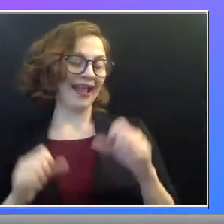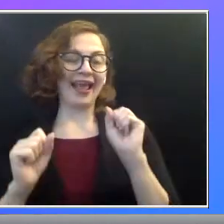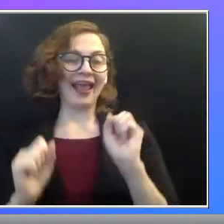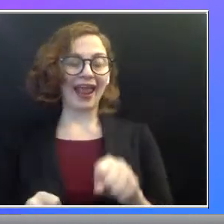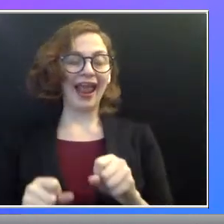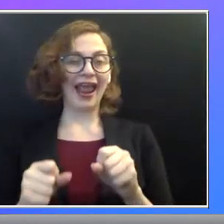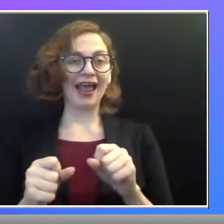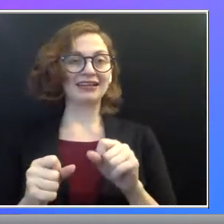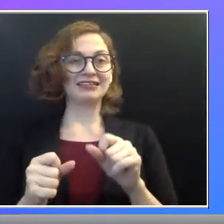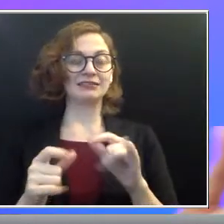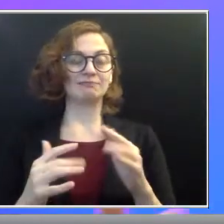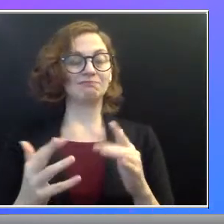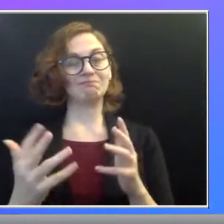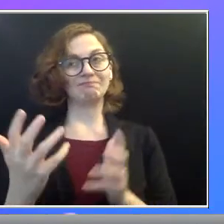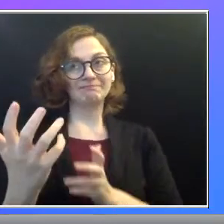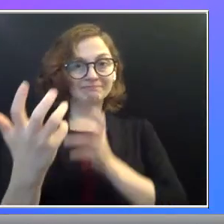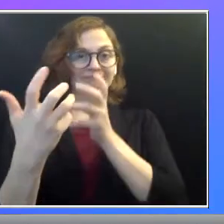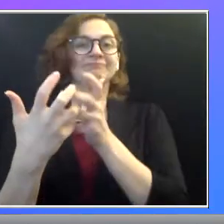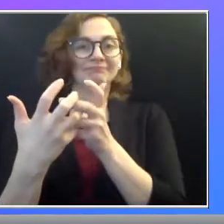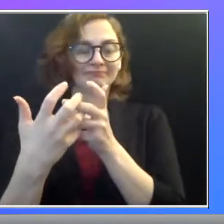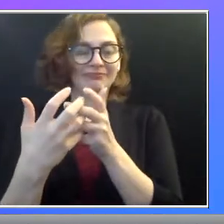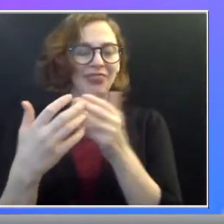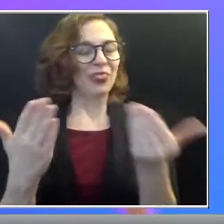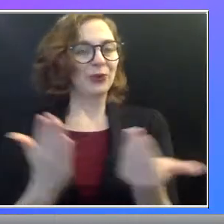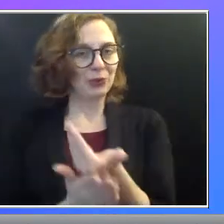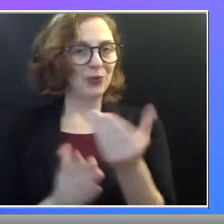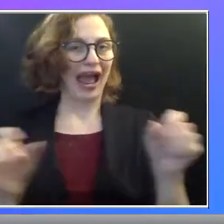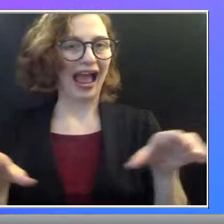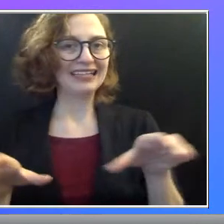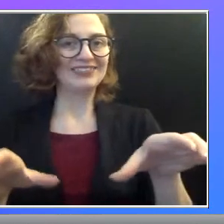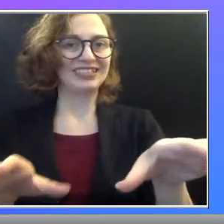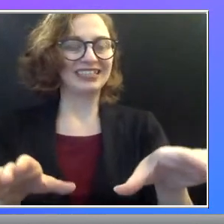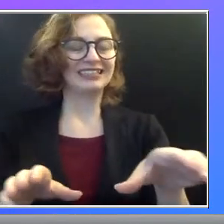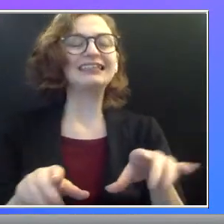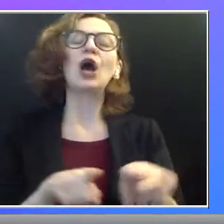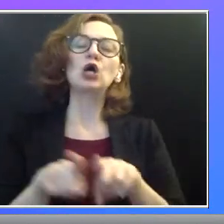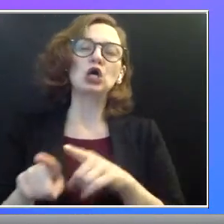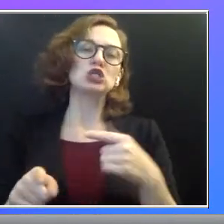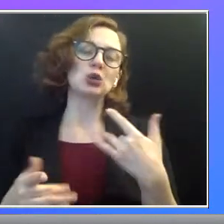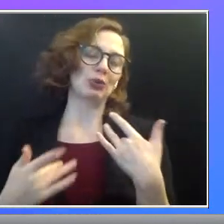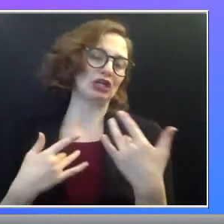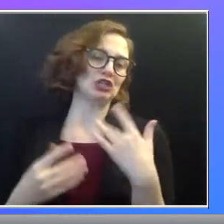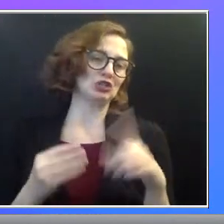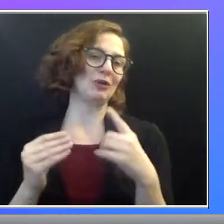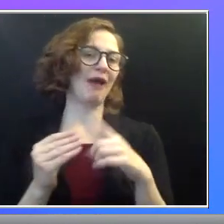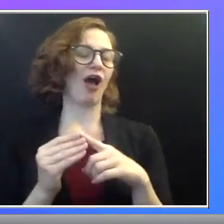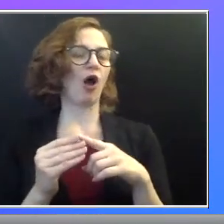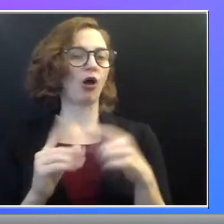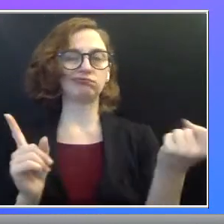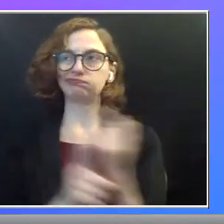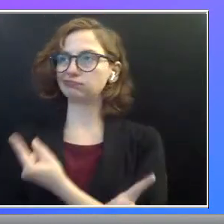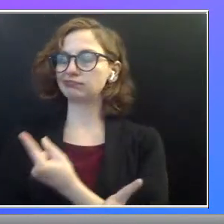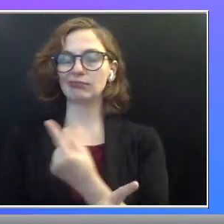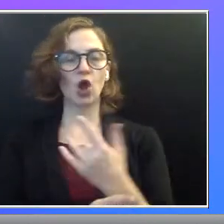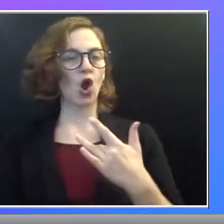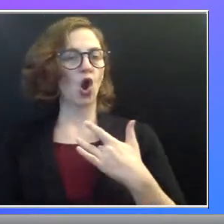rhythms. So high thyroid hormone levels that you see in Graves' disease can contribute to the development of